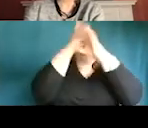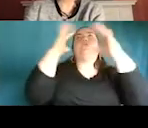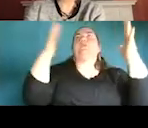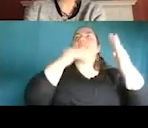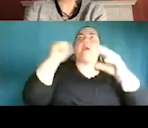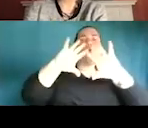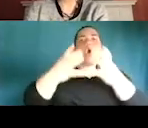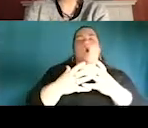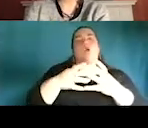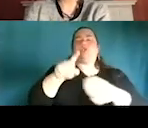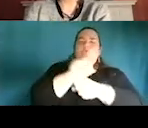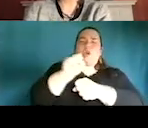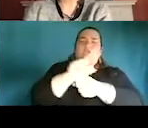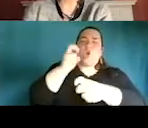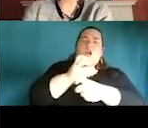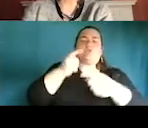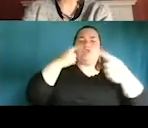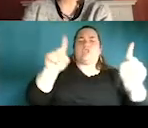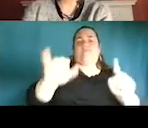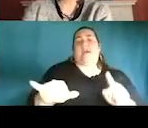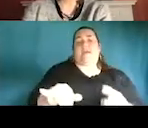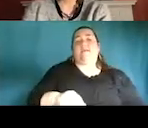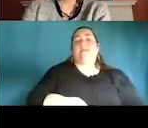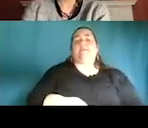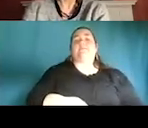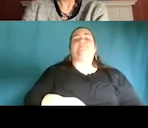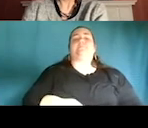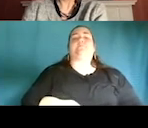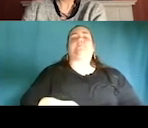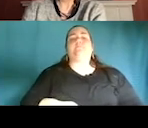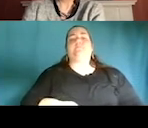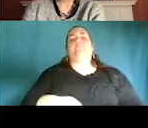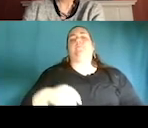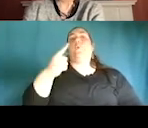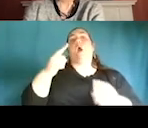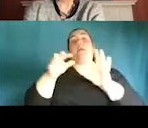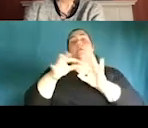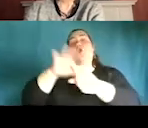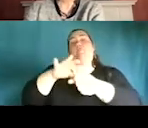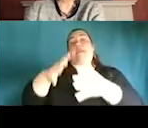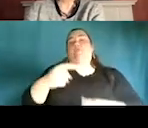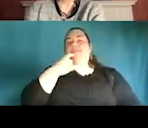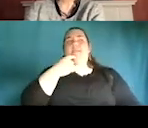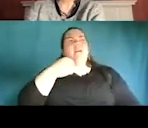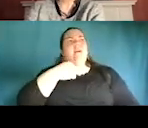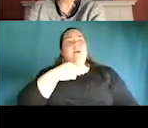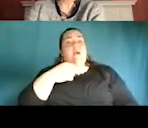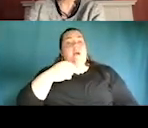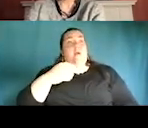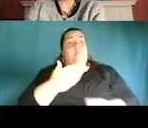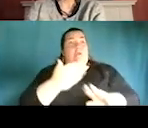concisely captured by another student nominator's experience. I never considered becoming an academic before meeting Professor